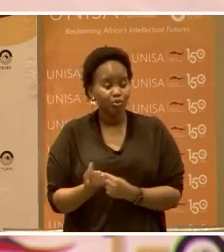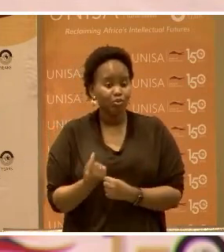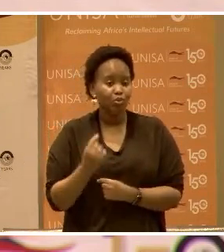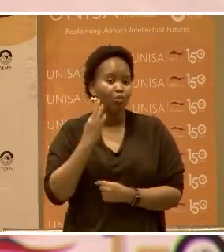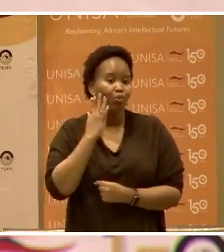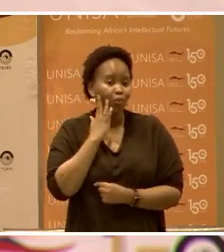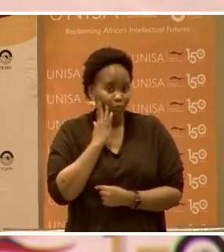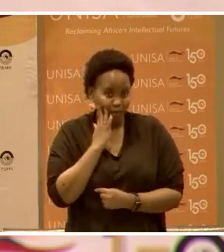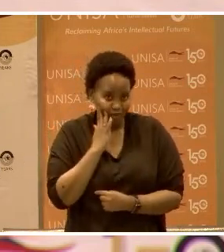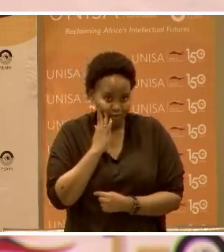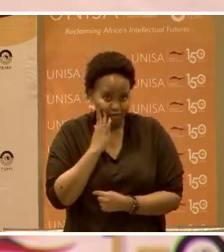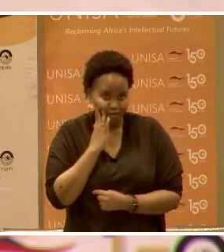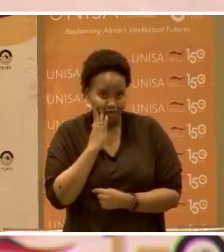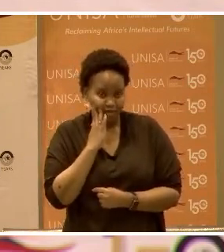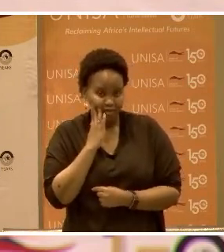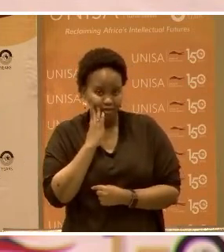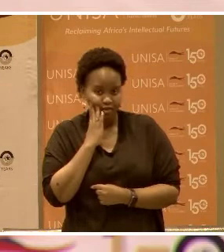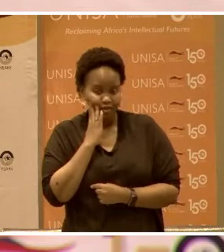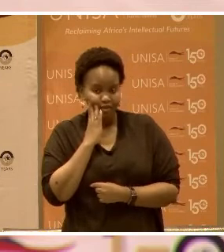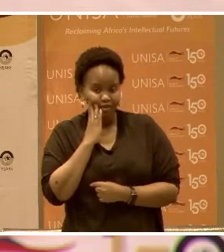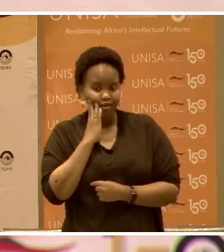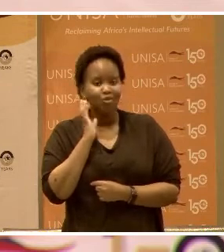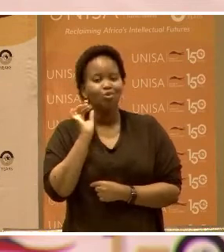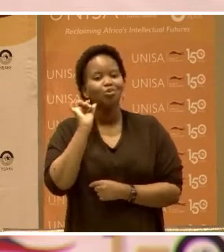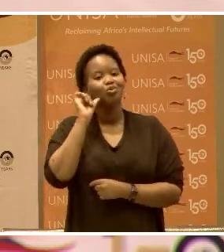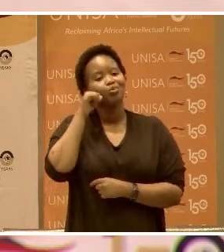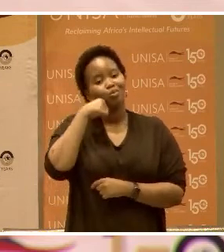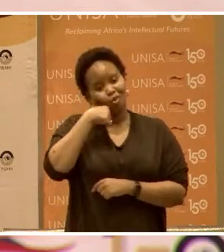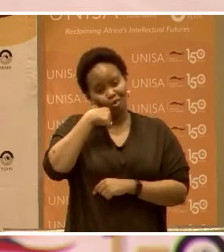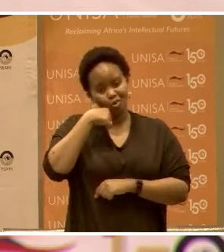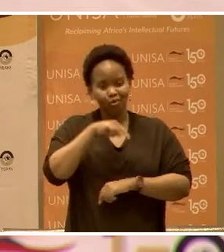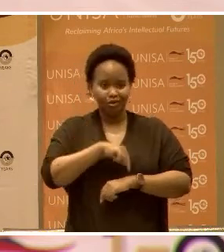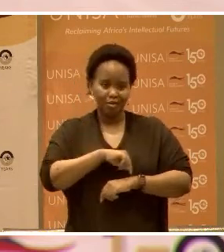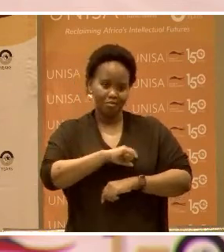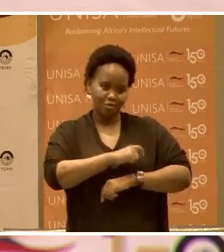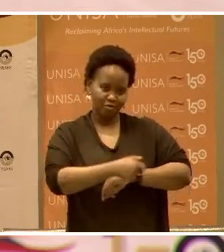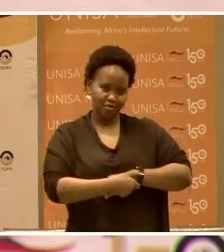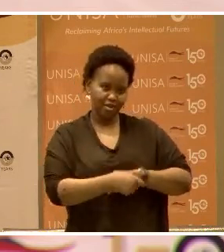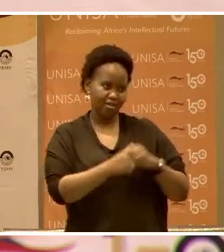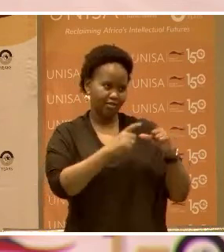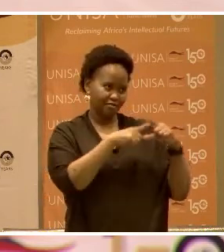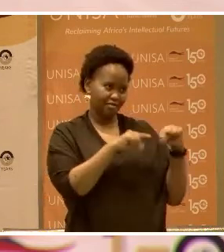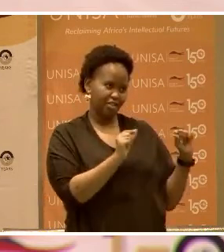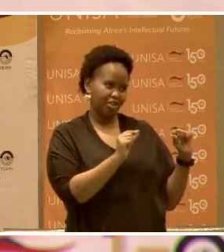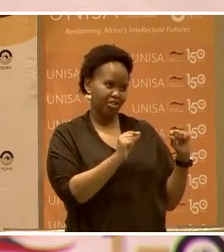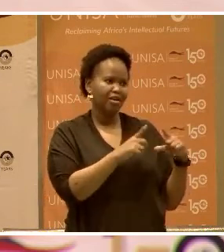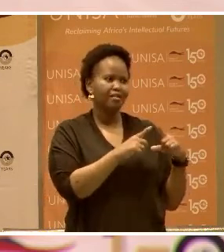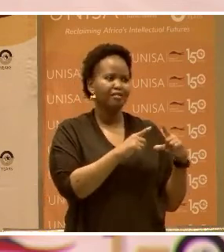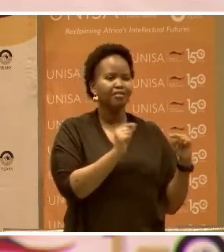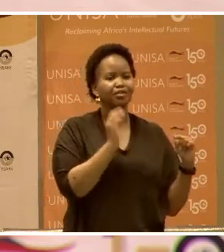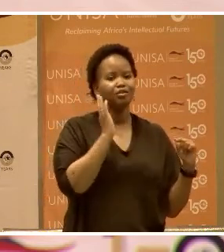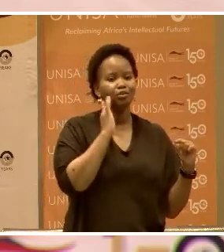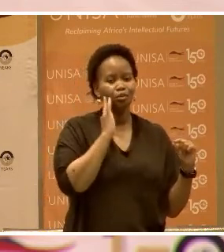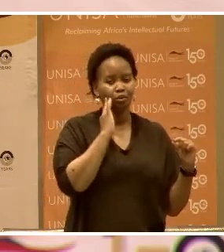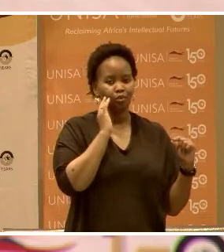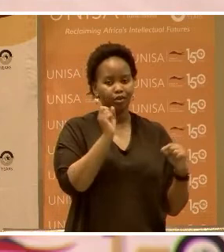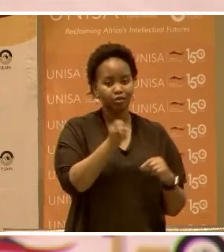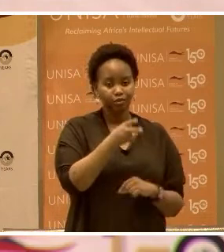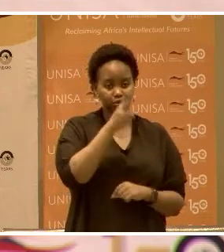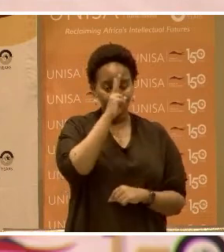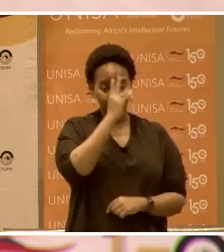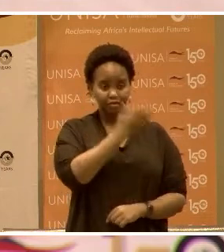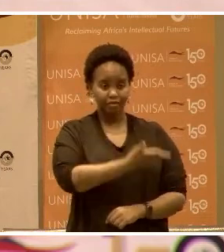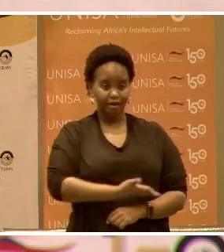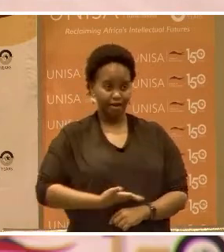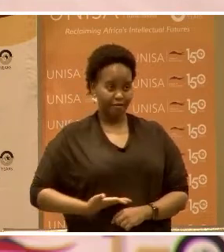immediately after our sessions tomorrow, which ends at 12:30. We'll have lunch. If